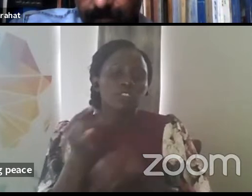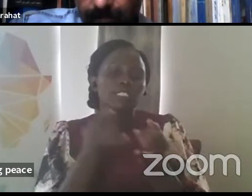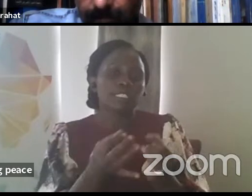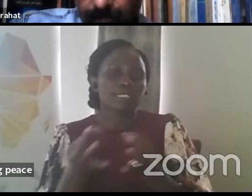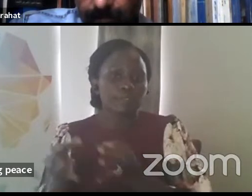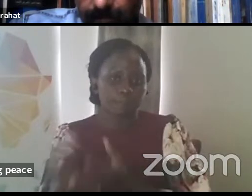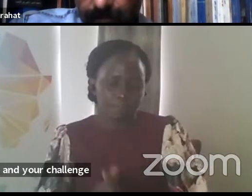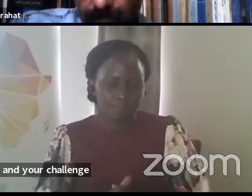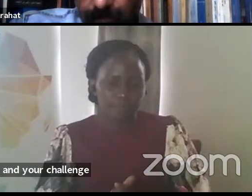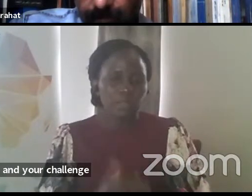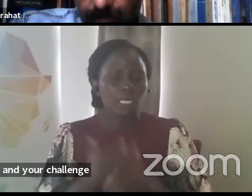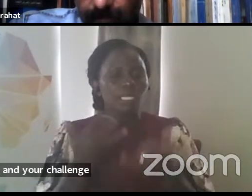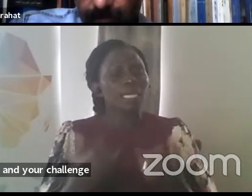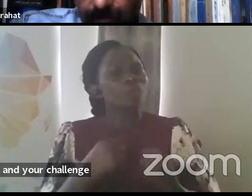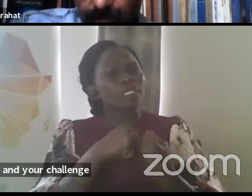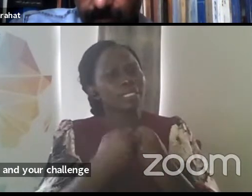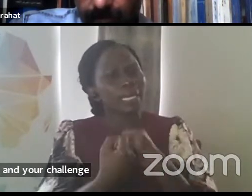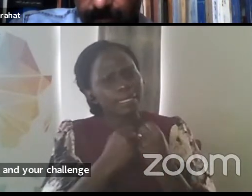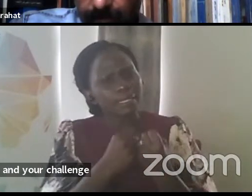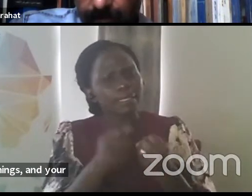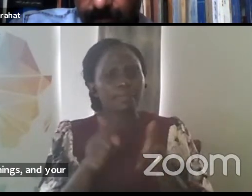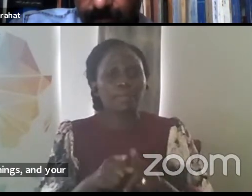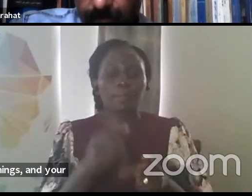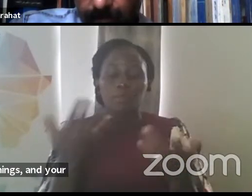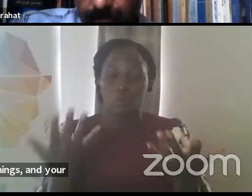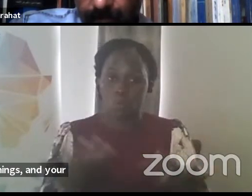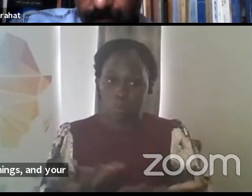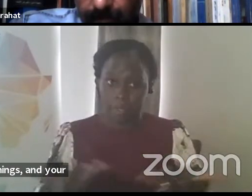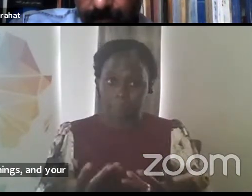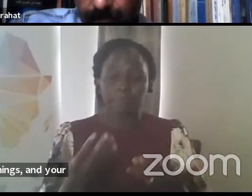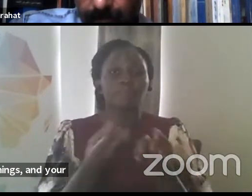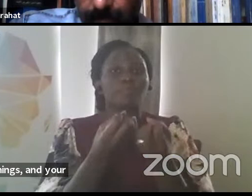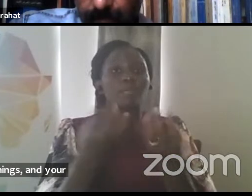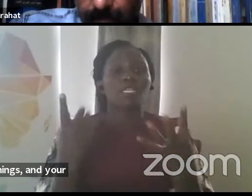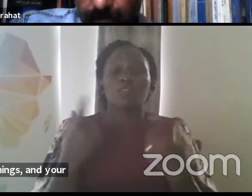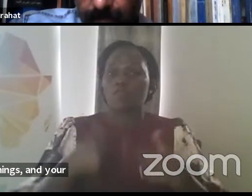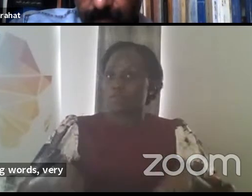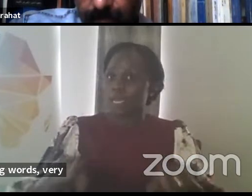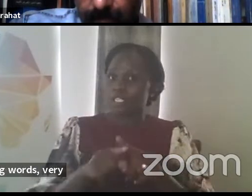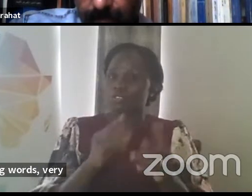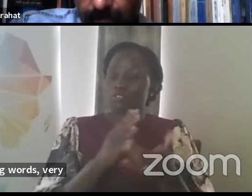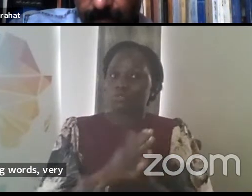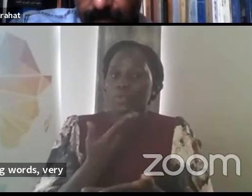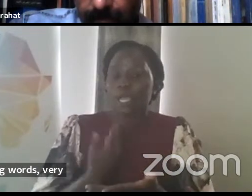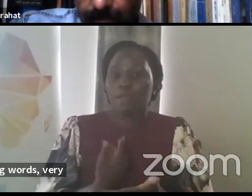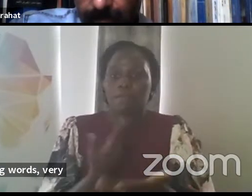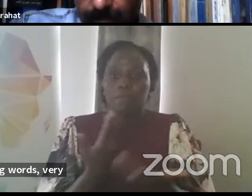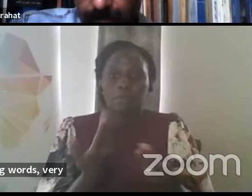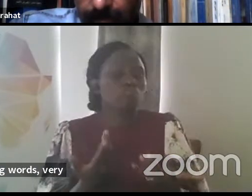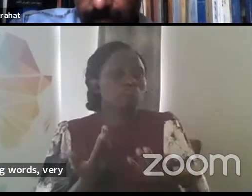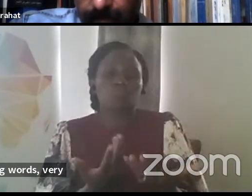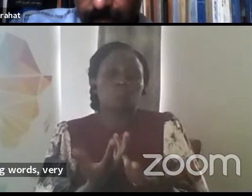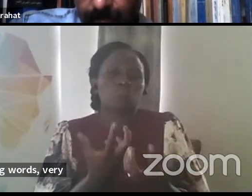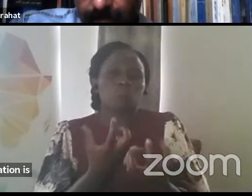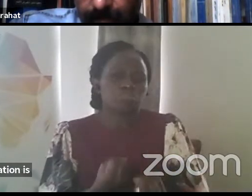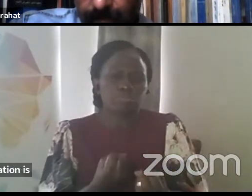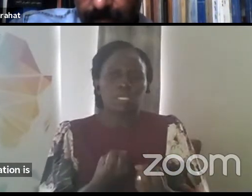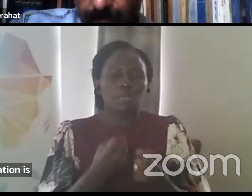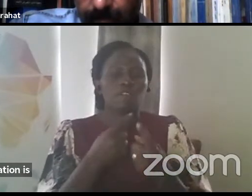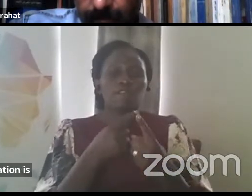is that there's so many big words, very similar to the, I think, to the Egyptian legislation, as I said, is